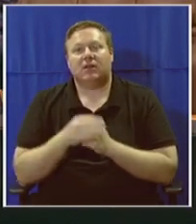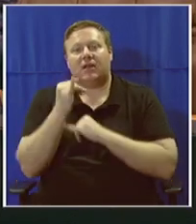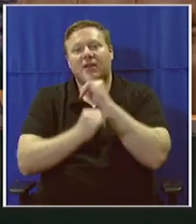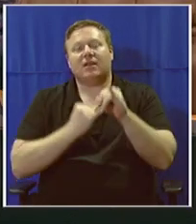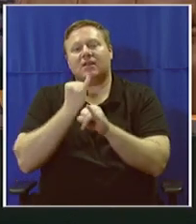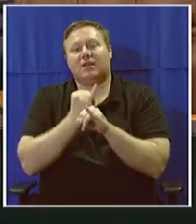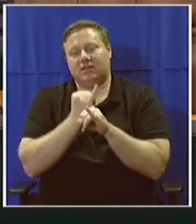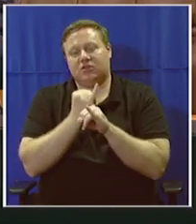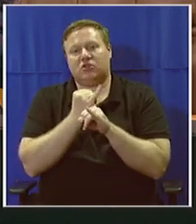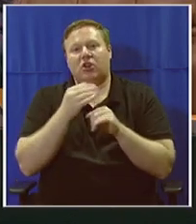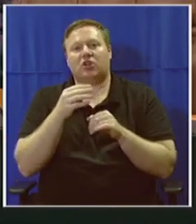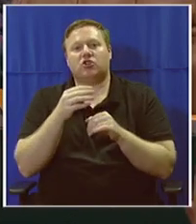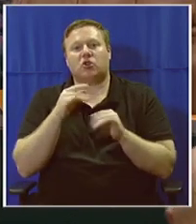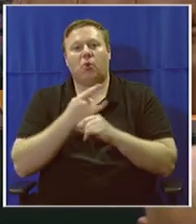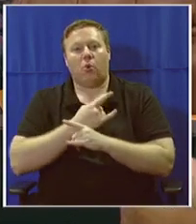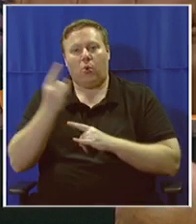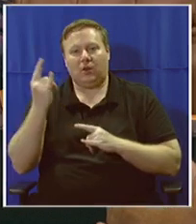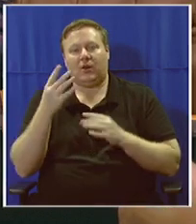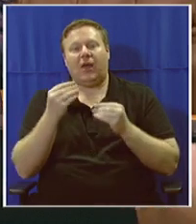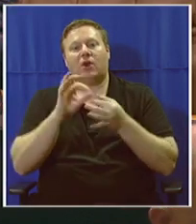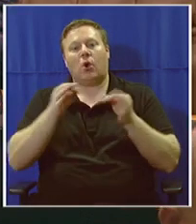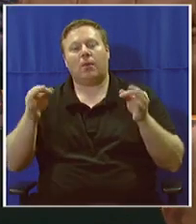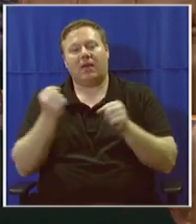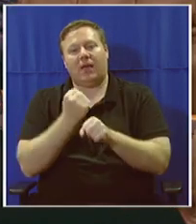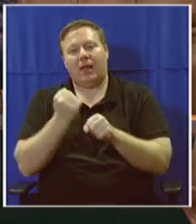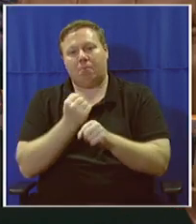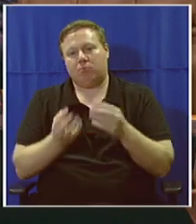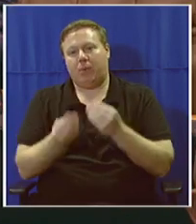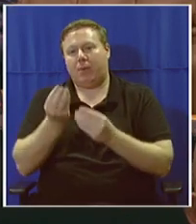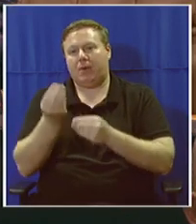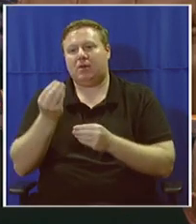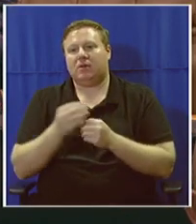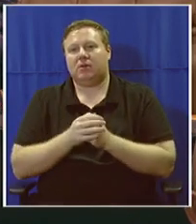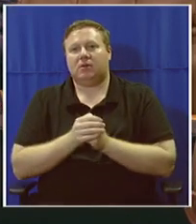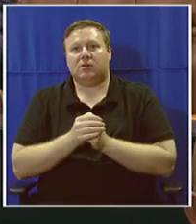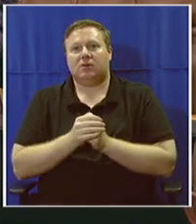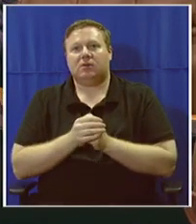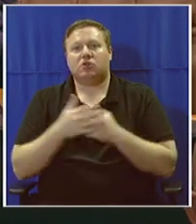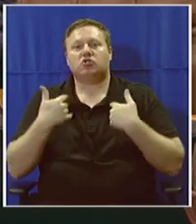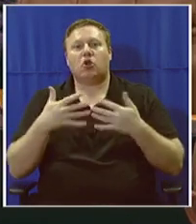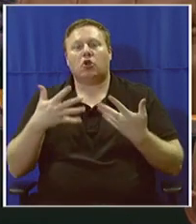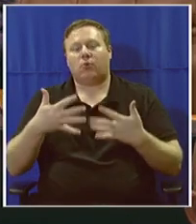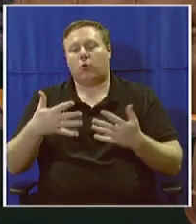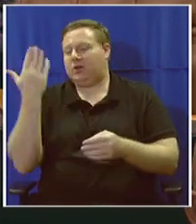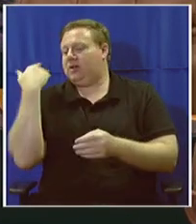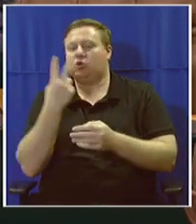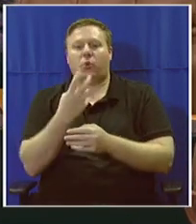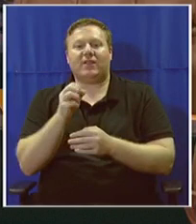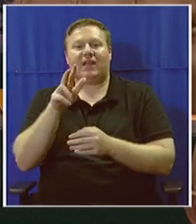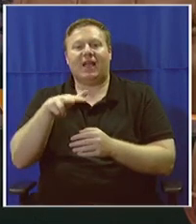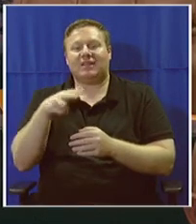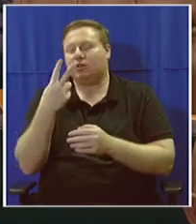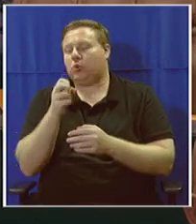Olympic Games qualification follows the successes achieved in 2018 and 2019 when she won the South